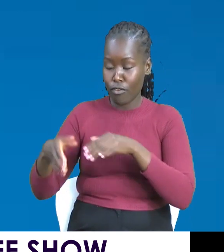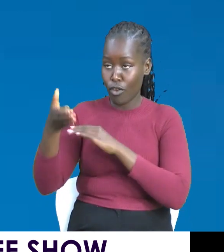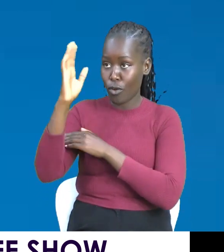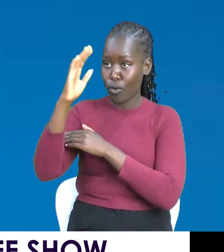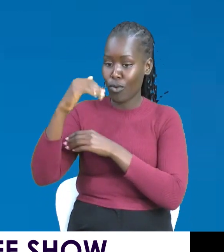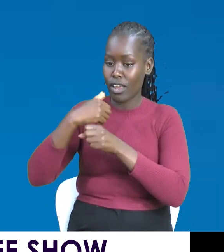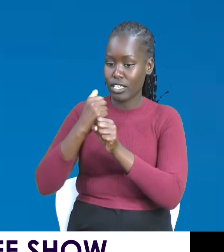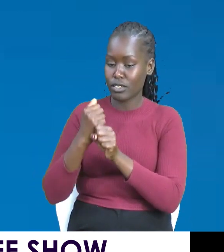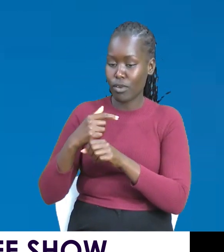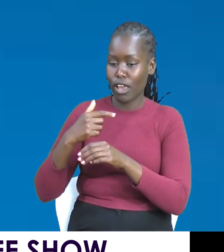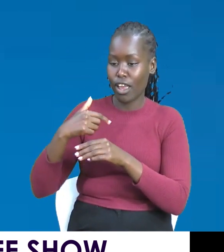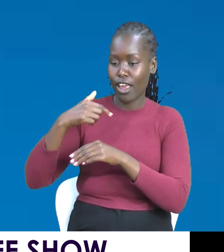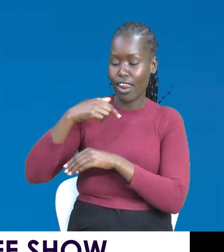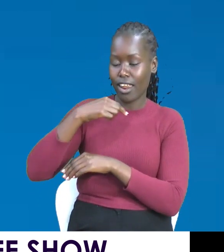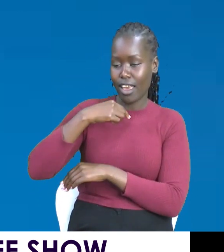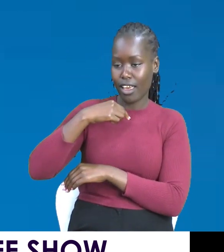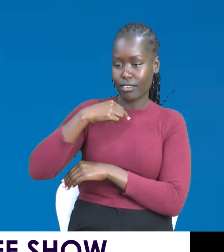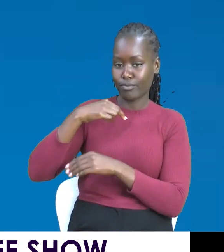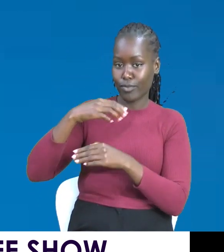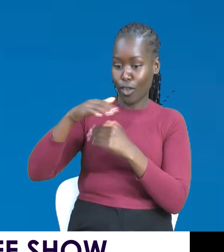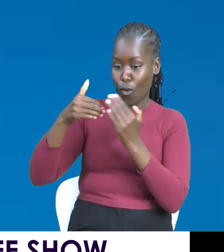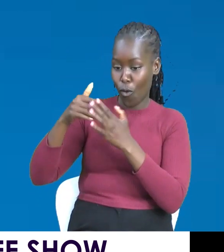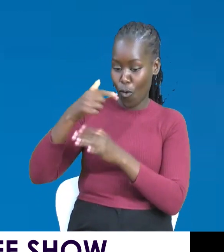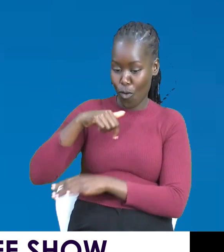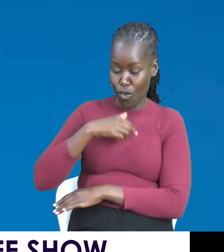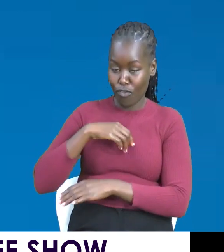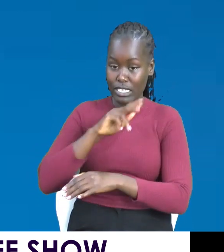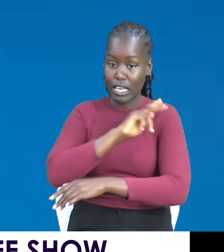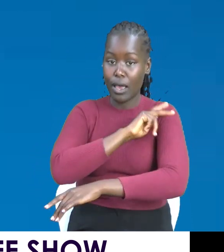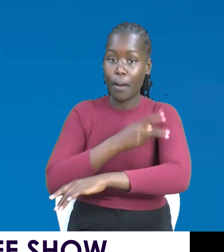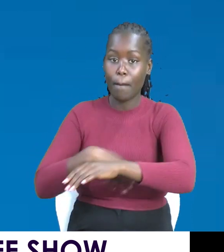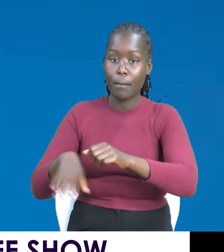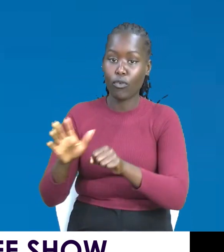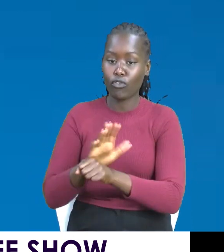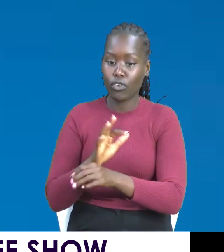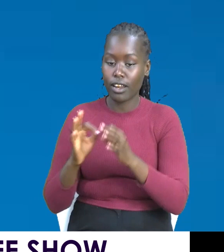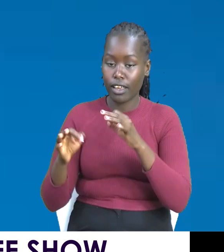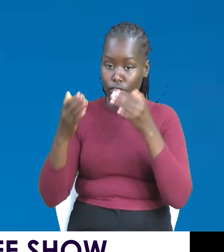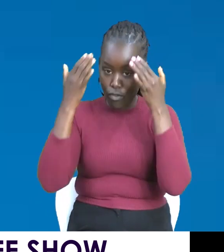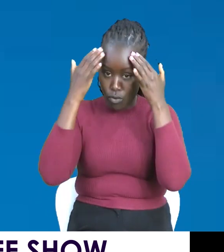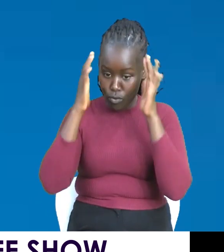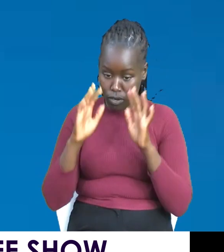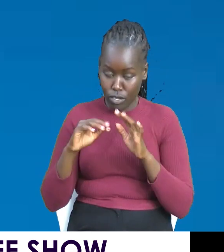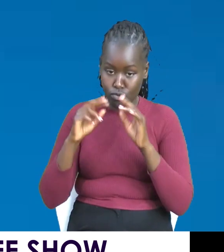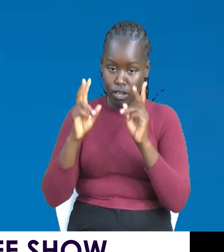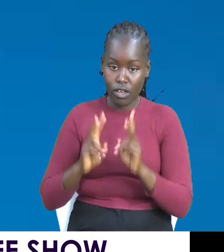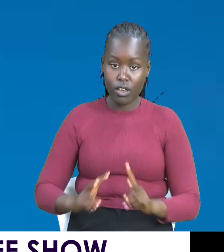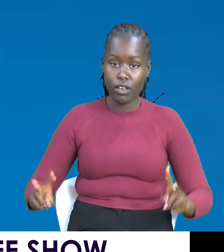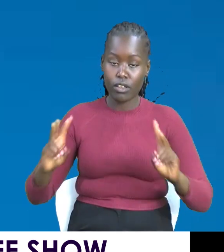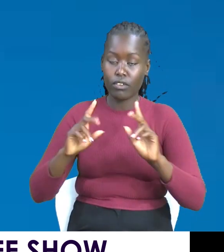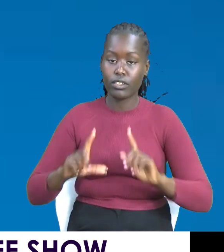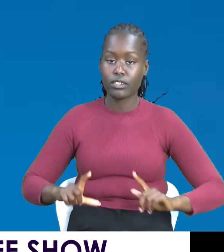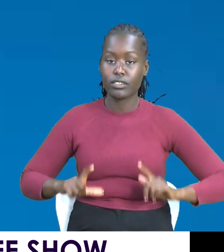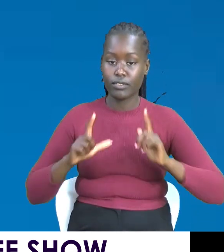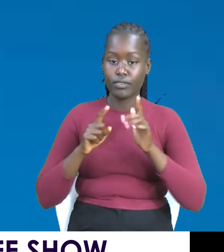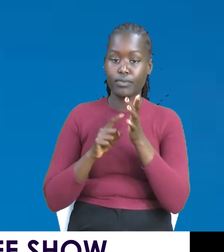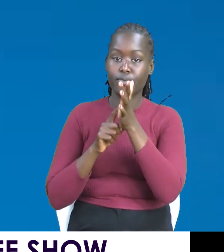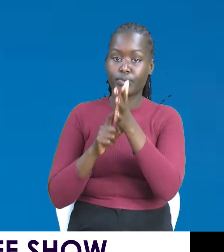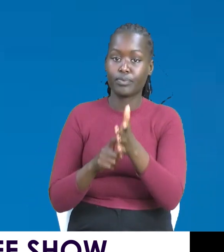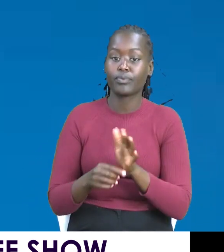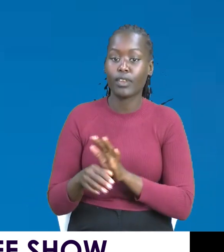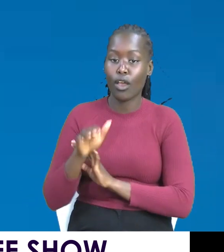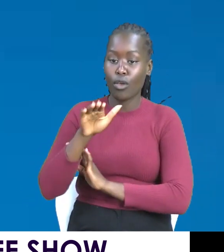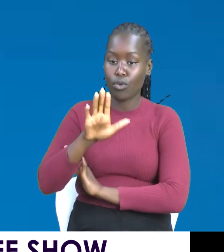of us to be powerful. Just in case you did not know, the Treasures of Life show is